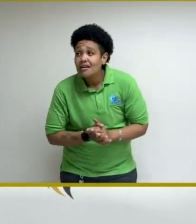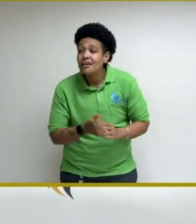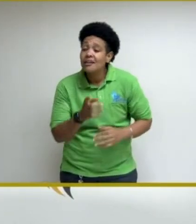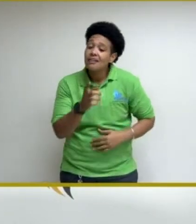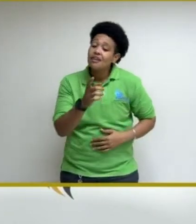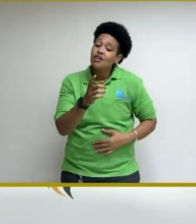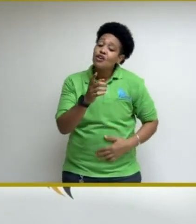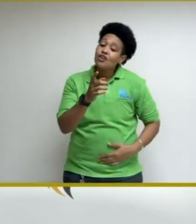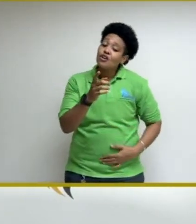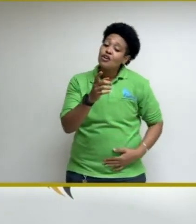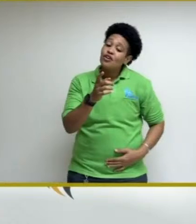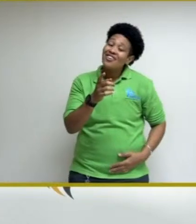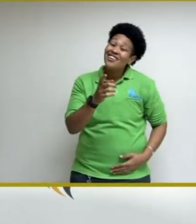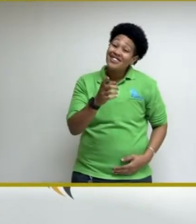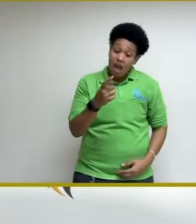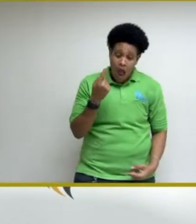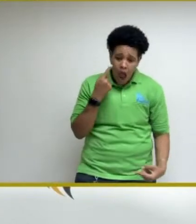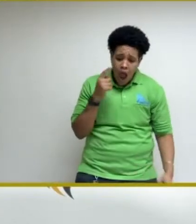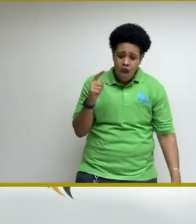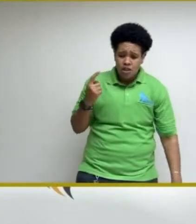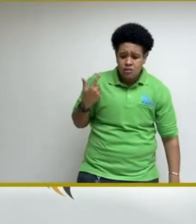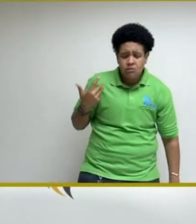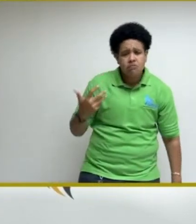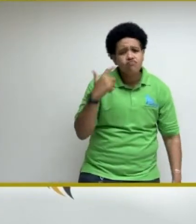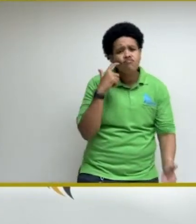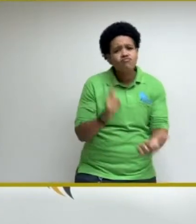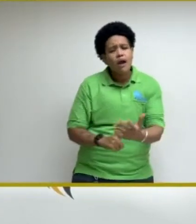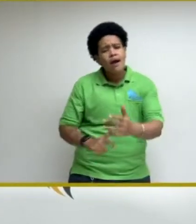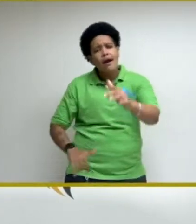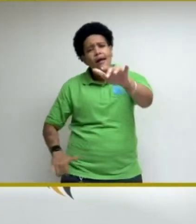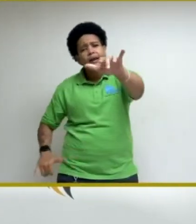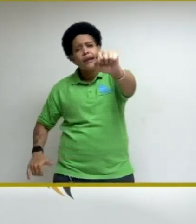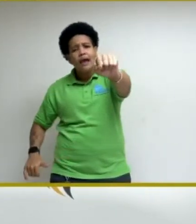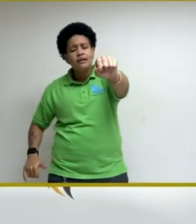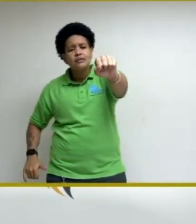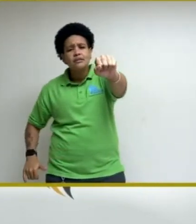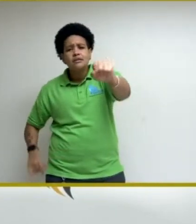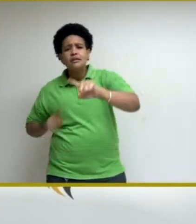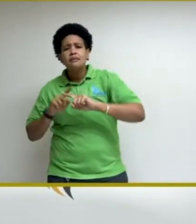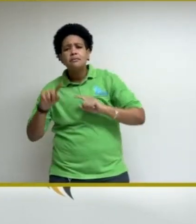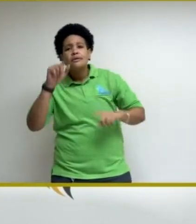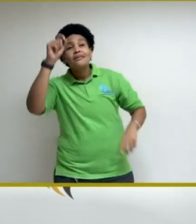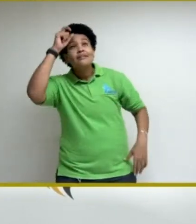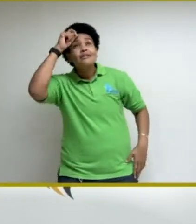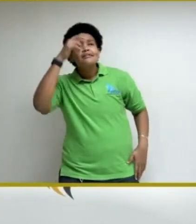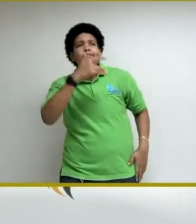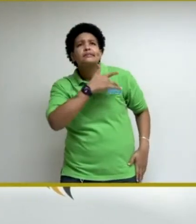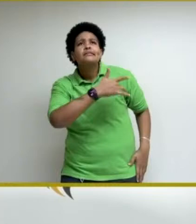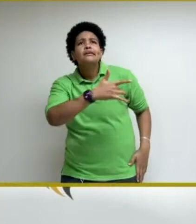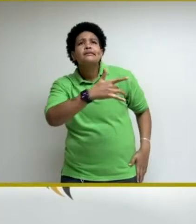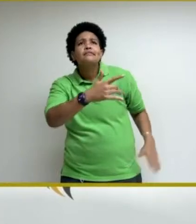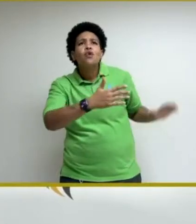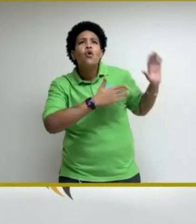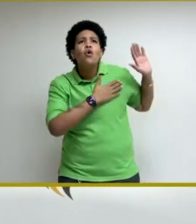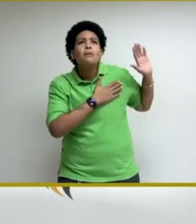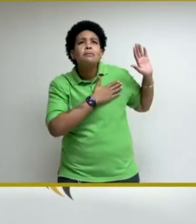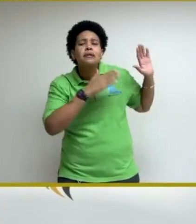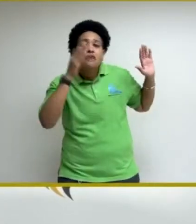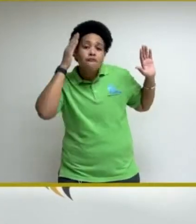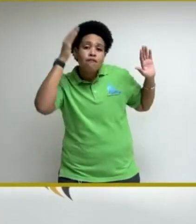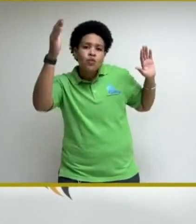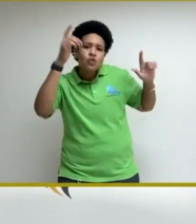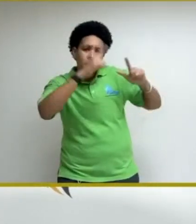recognize the achievements to date, but let us also be sensitive to the commitment to the future and our